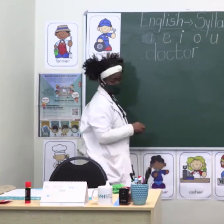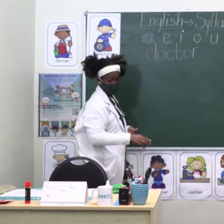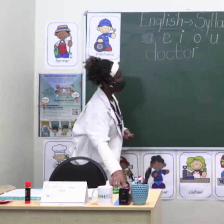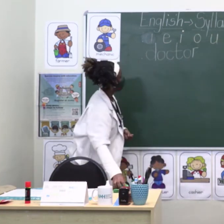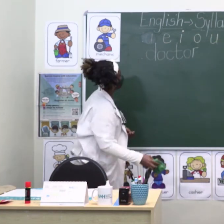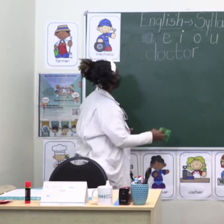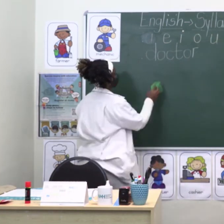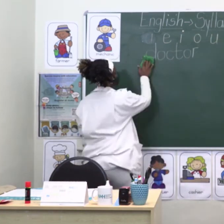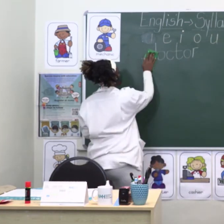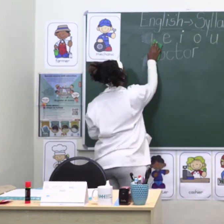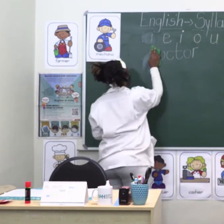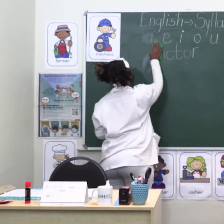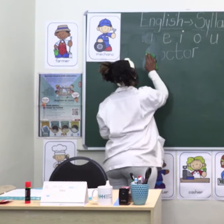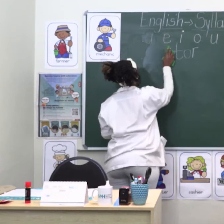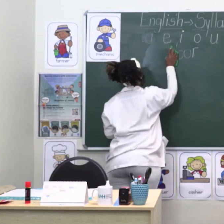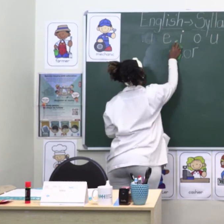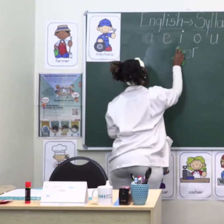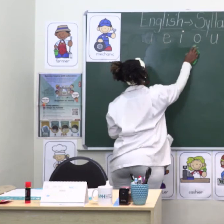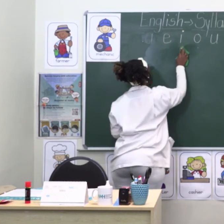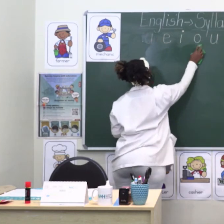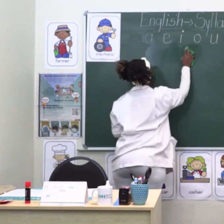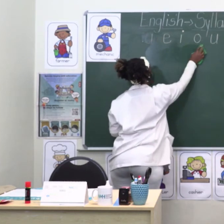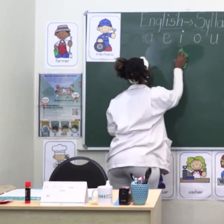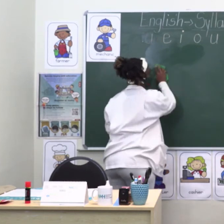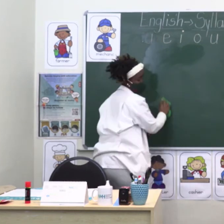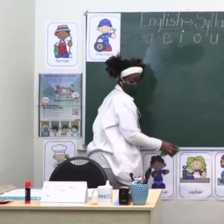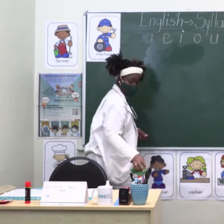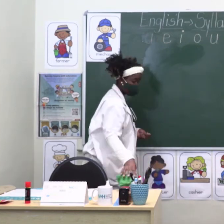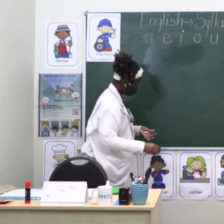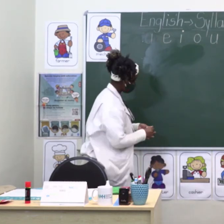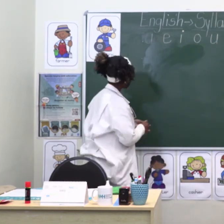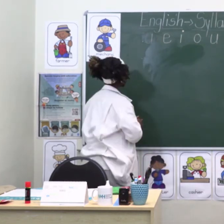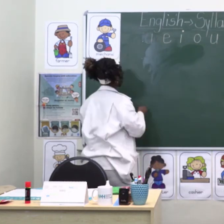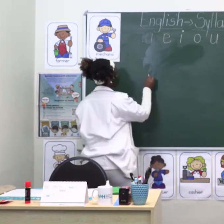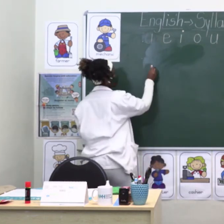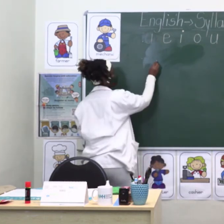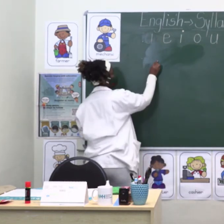good. Let me also just take this word down a little bit so that we can see nicely.